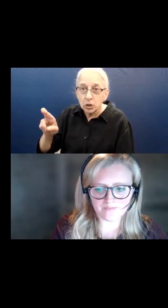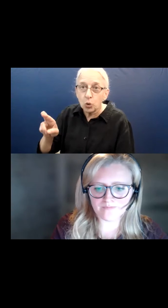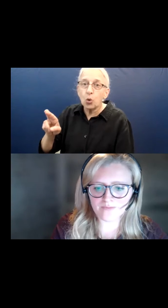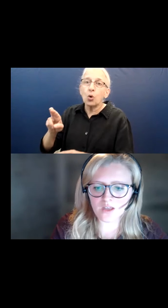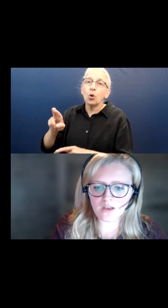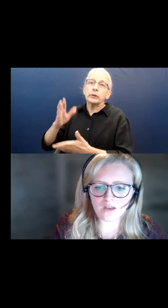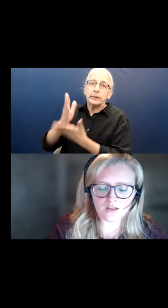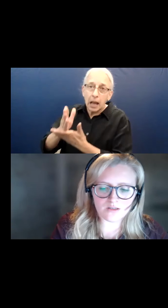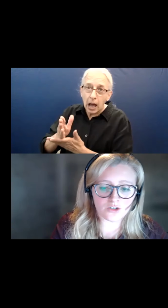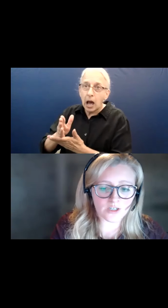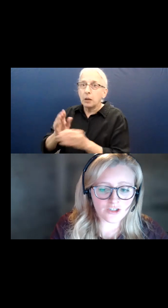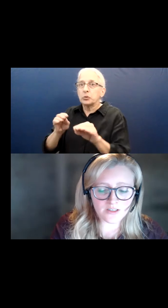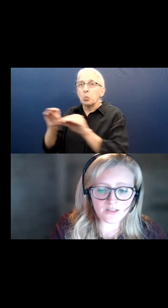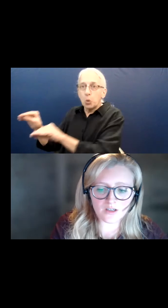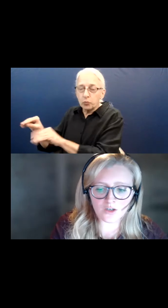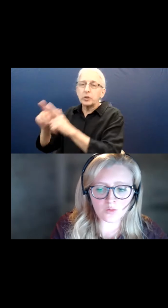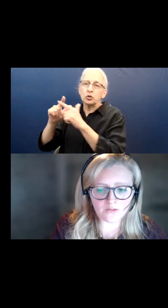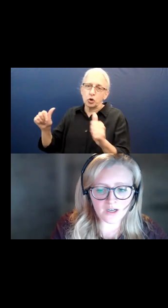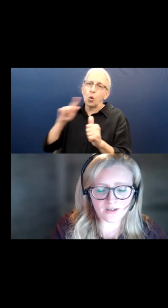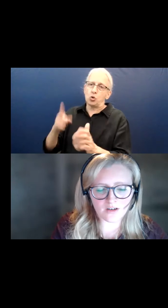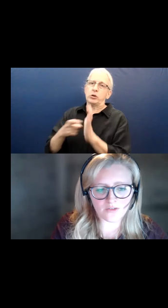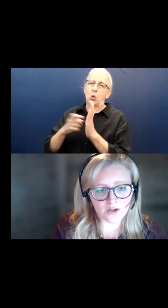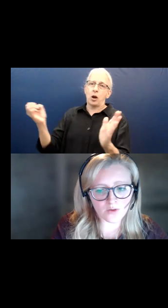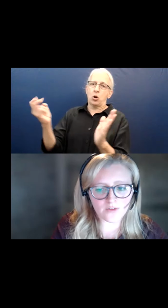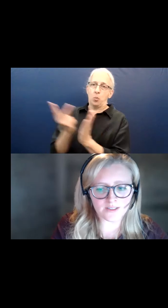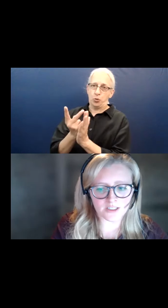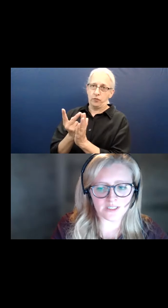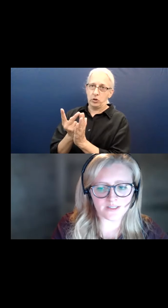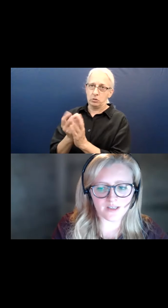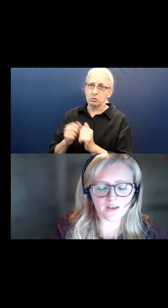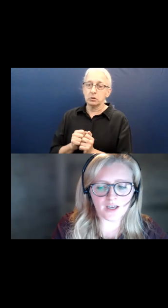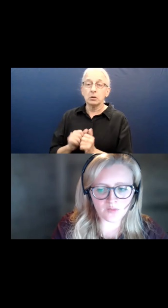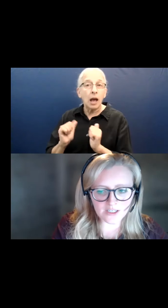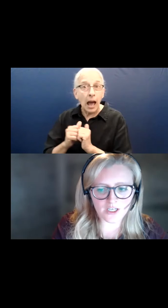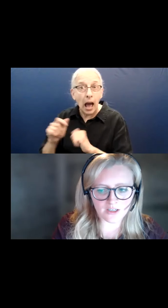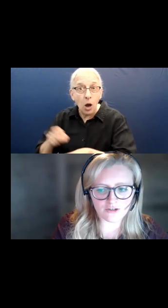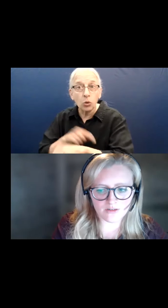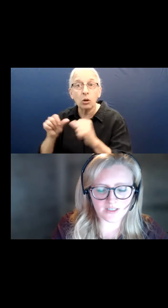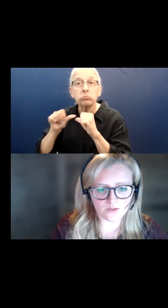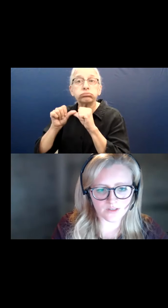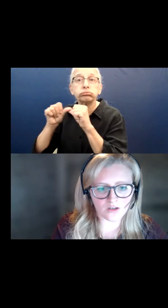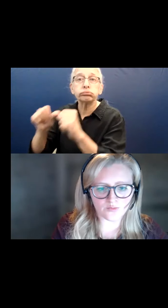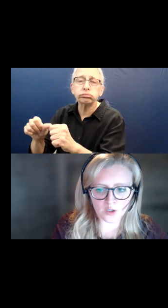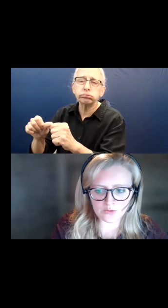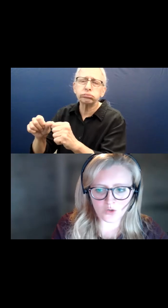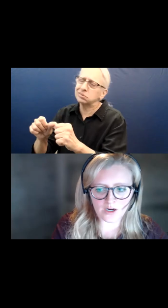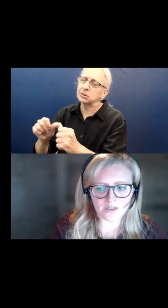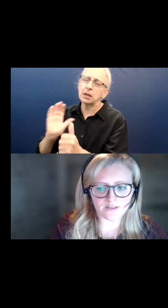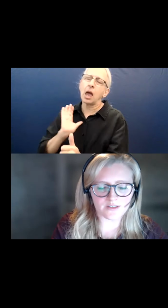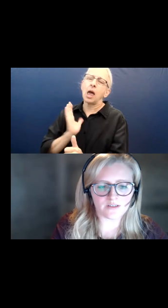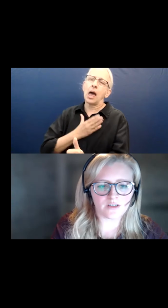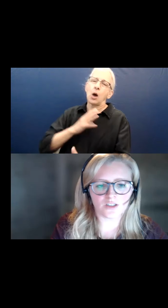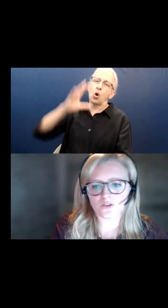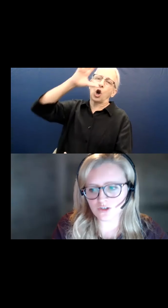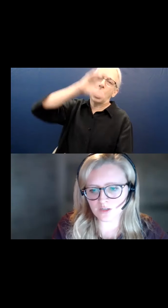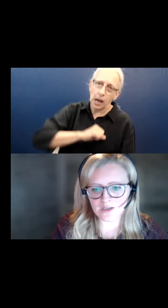Council. The durations I will provide are very rough estimates and may change as a result of permit